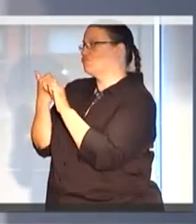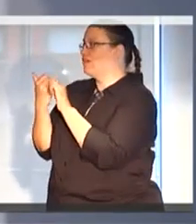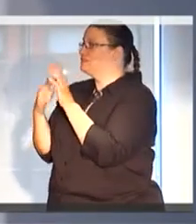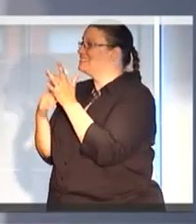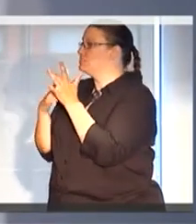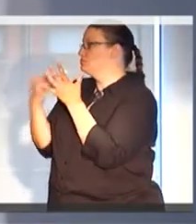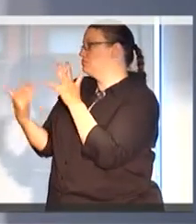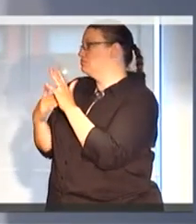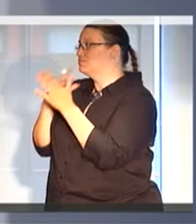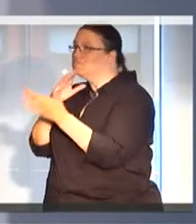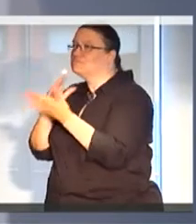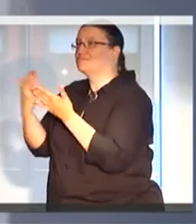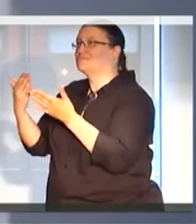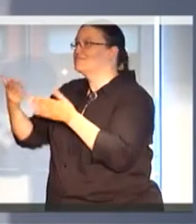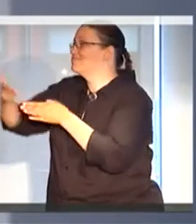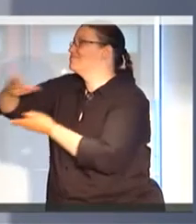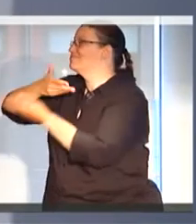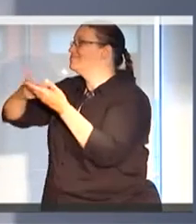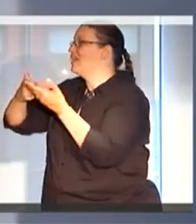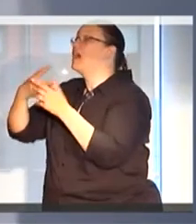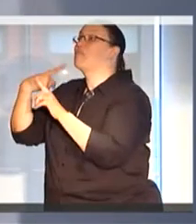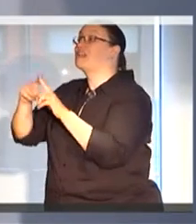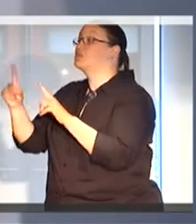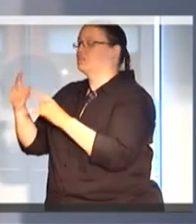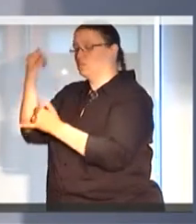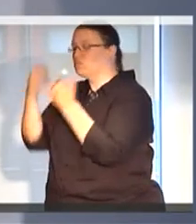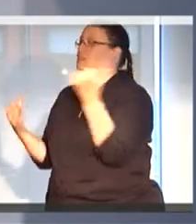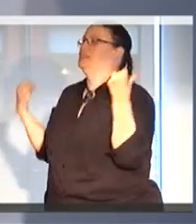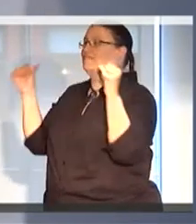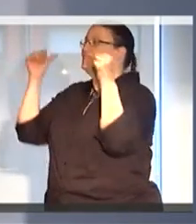effective communications. And if we get the opportunity, Alan, in a